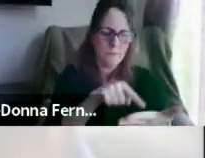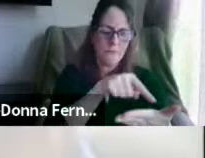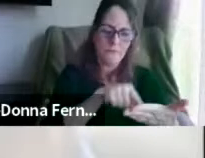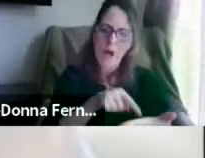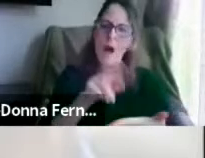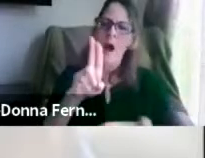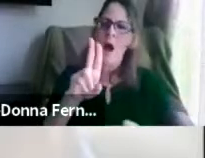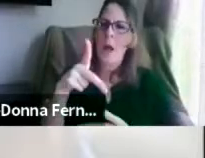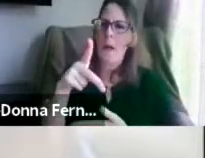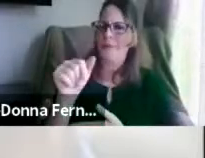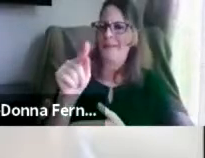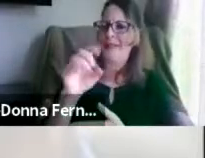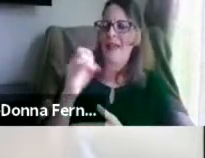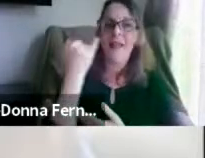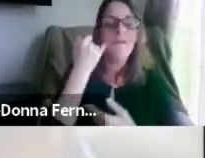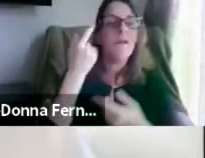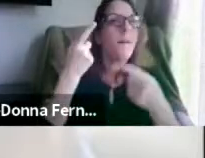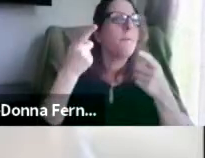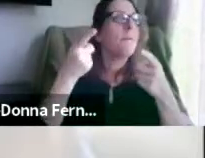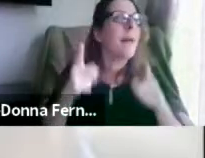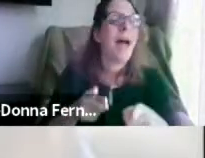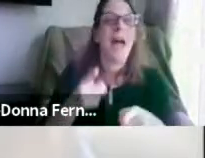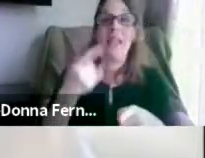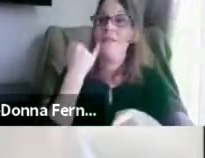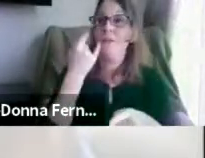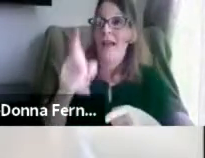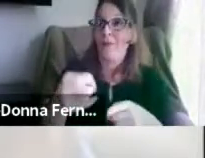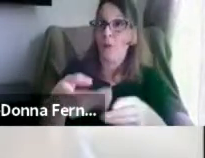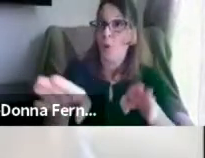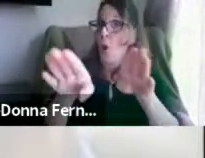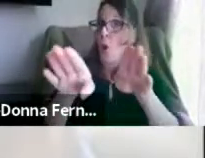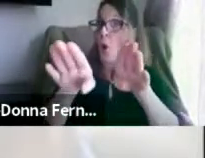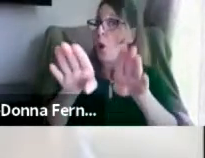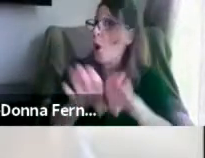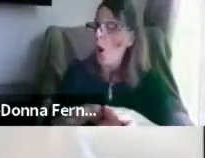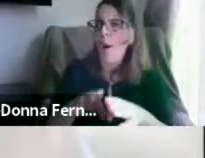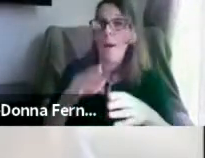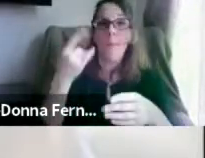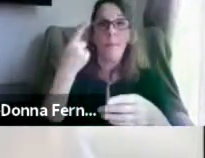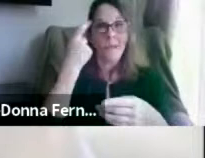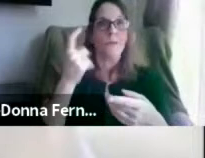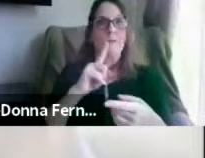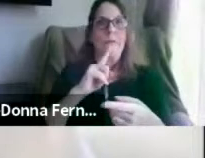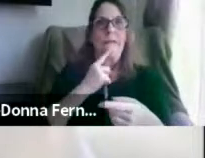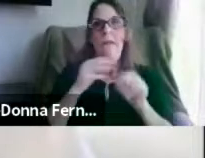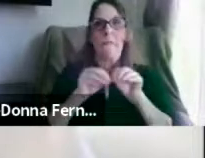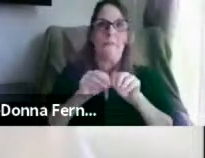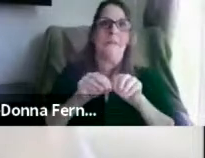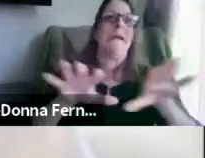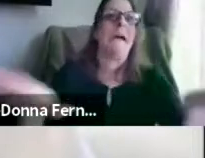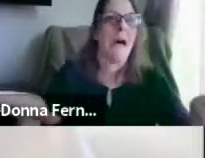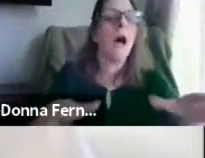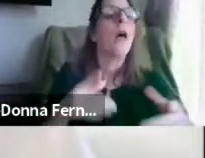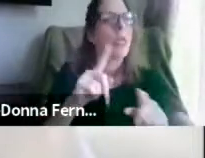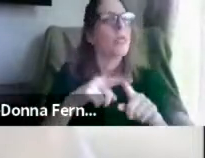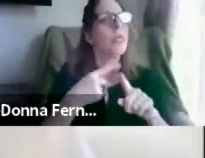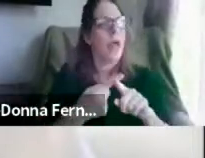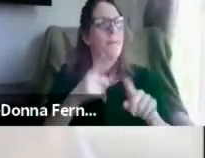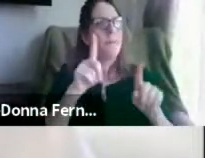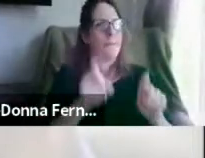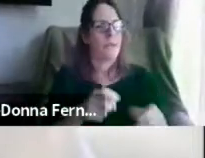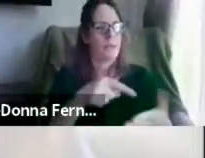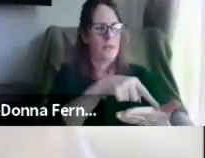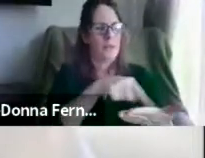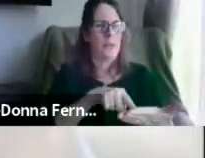the event that, heaven forbid, you have to close because there has been a serious outbreak, you need to have those procedures